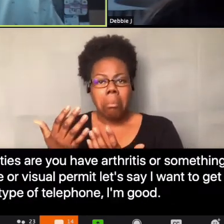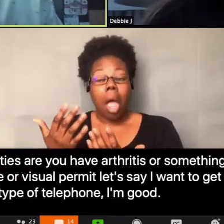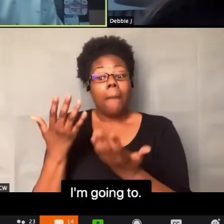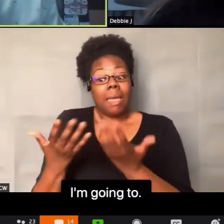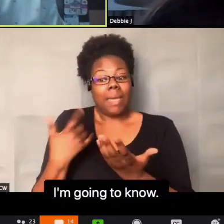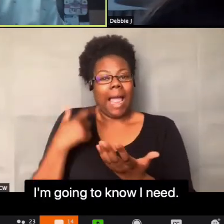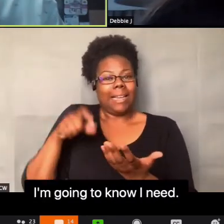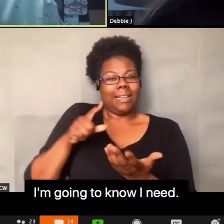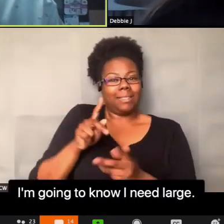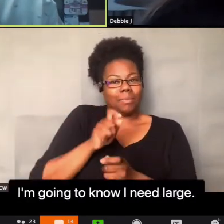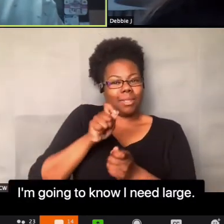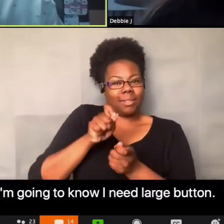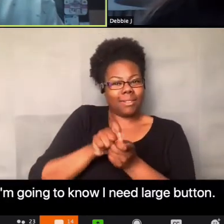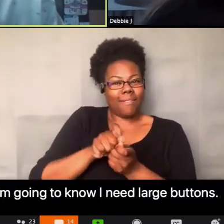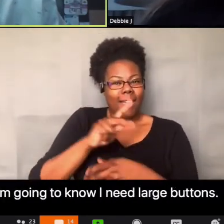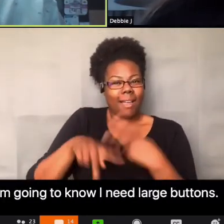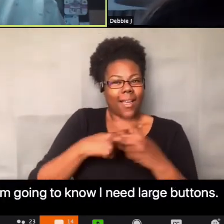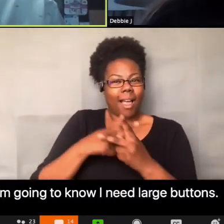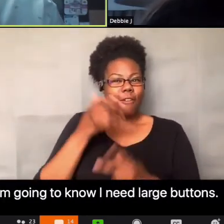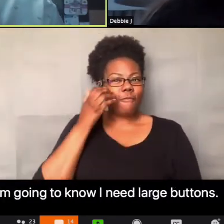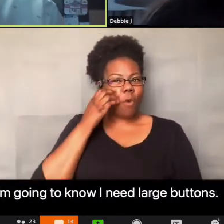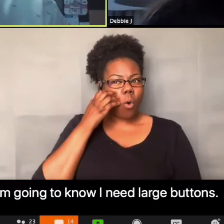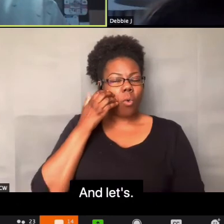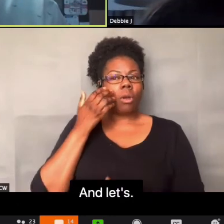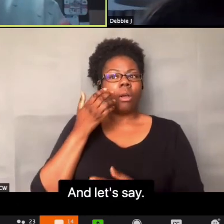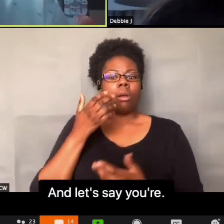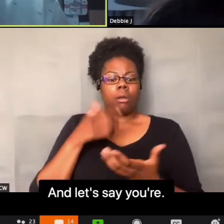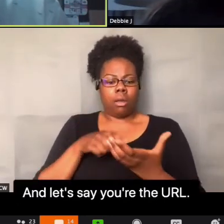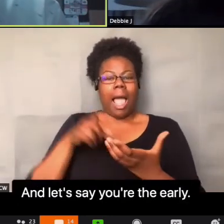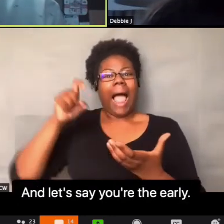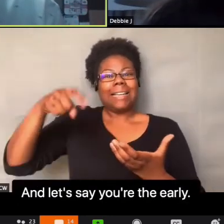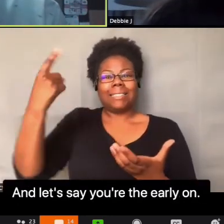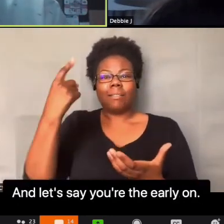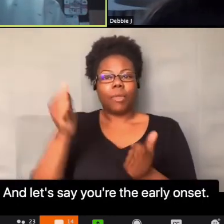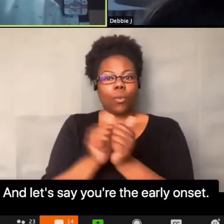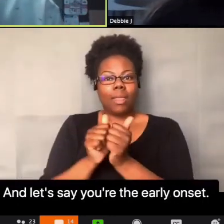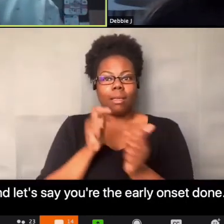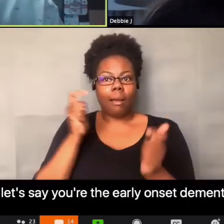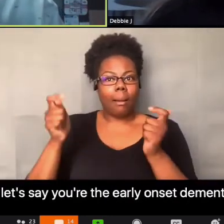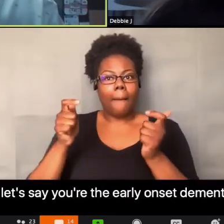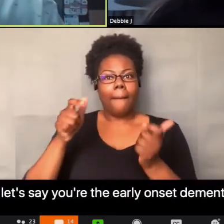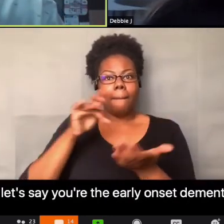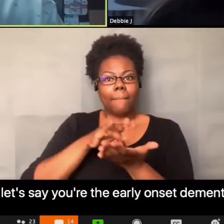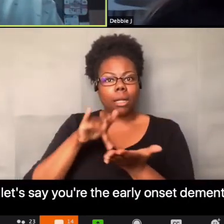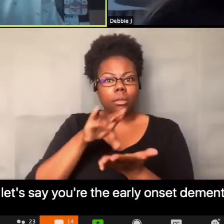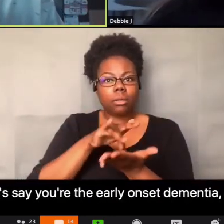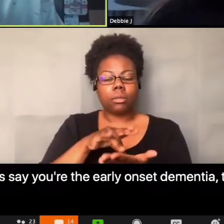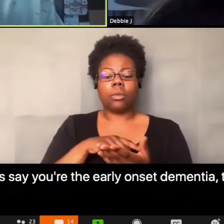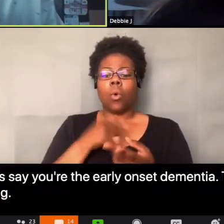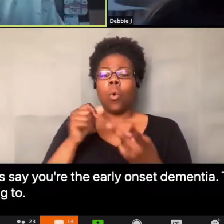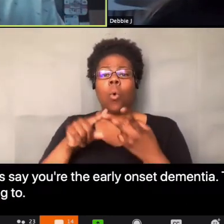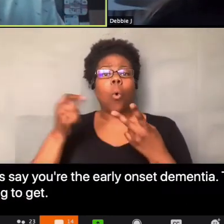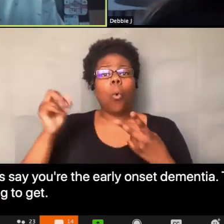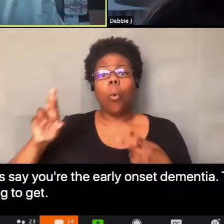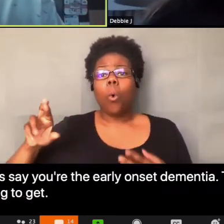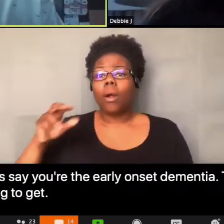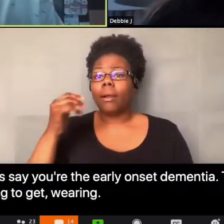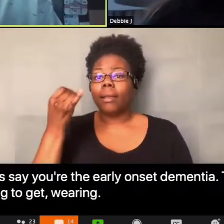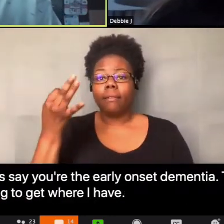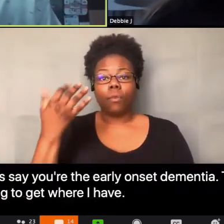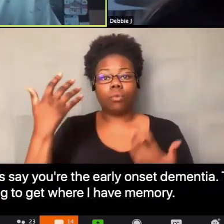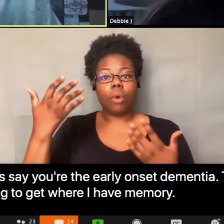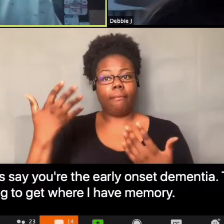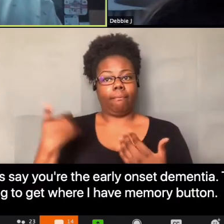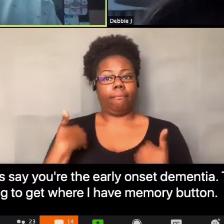to know I need large buttons. And let's say you're the early onset dementia, then I'm going to get where I have